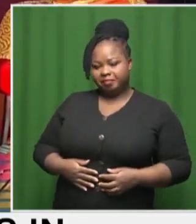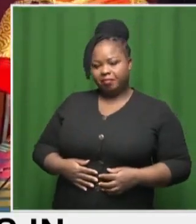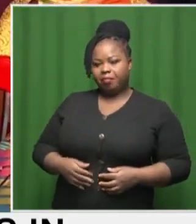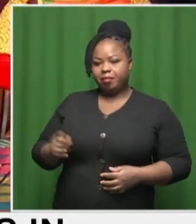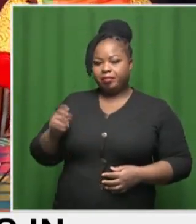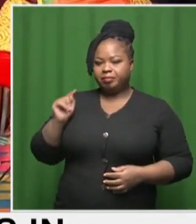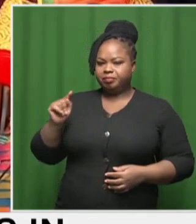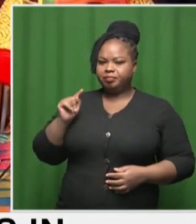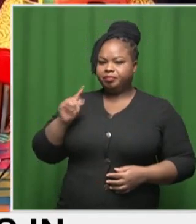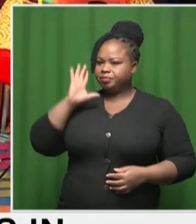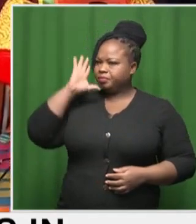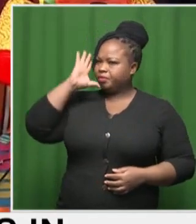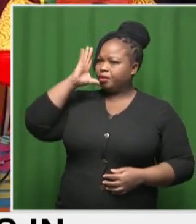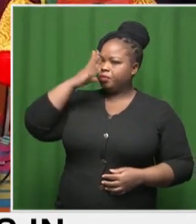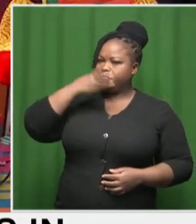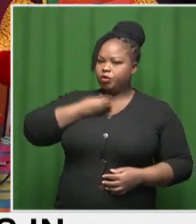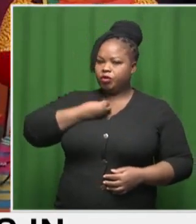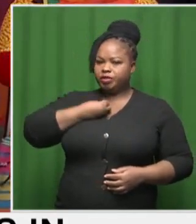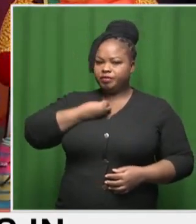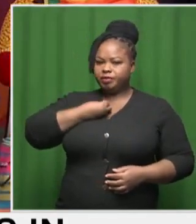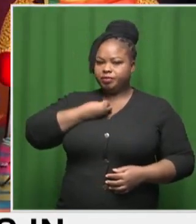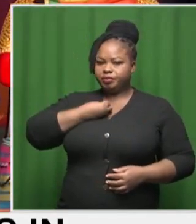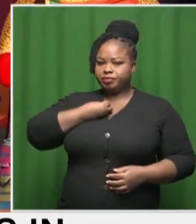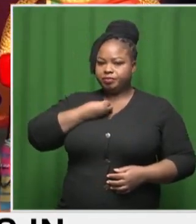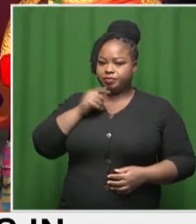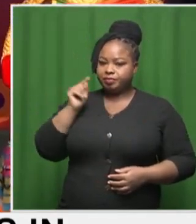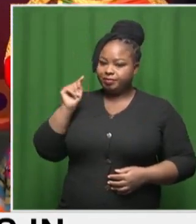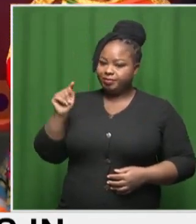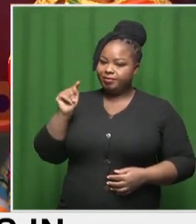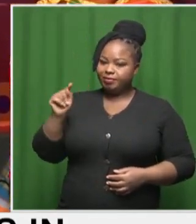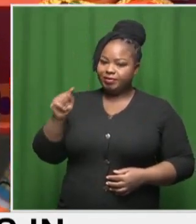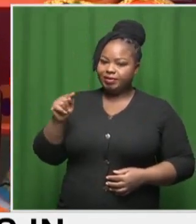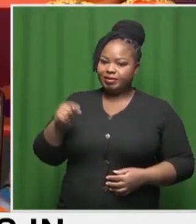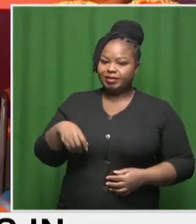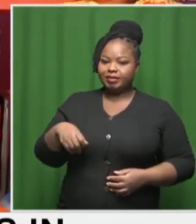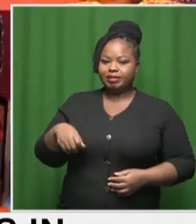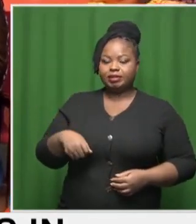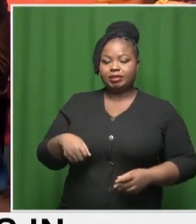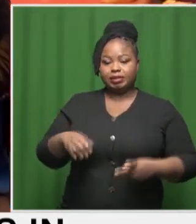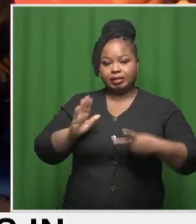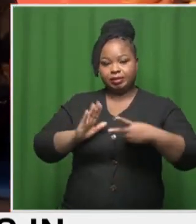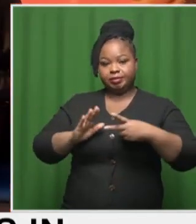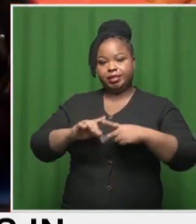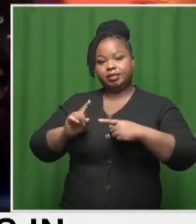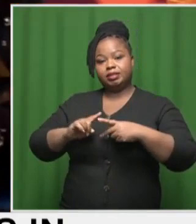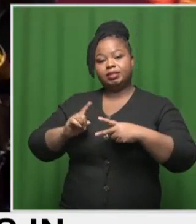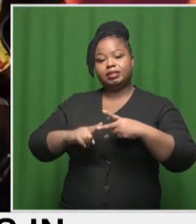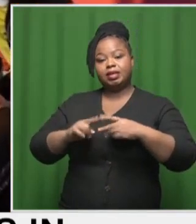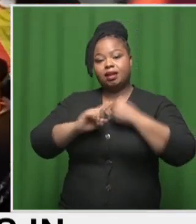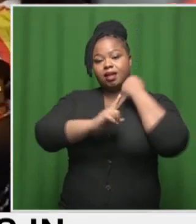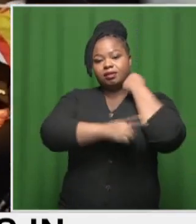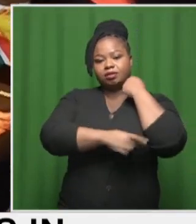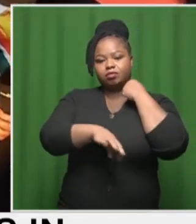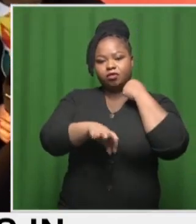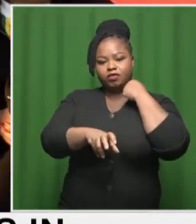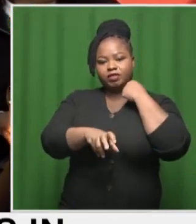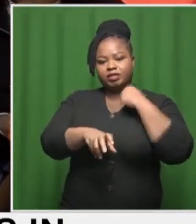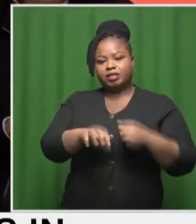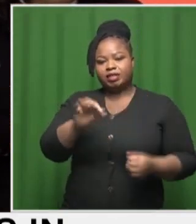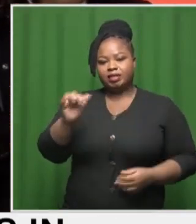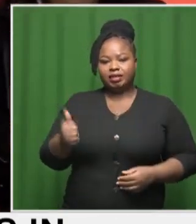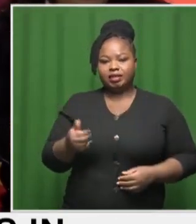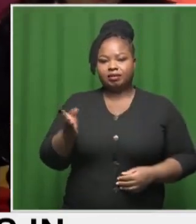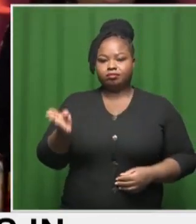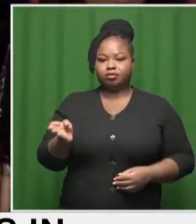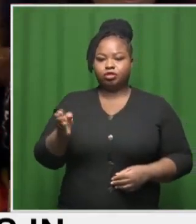there is that beautiful trophy. This is the second last province that it's visiting, and then of course it will go to the